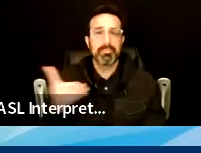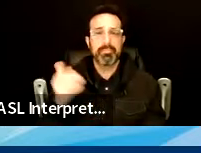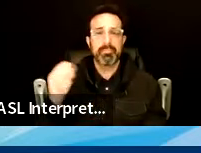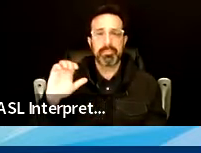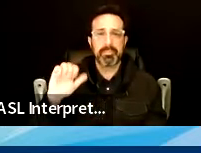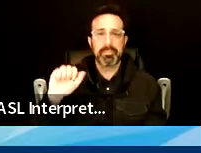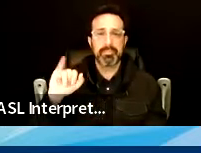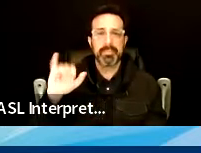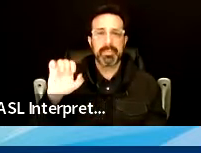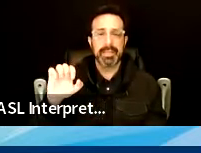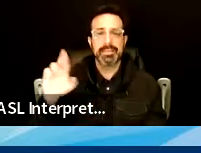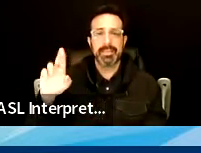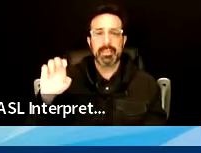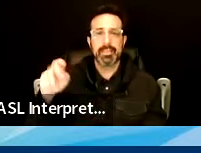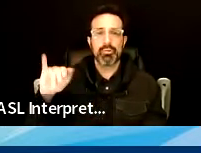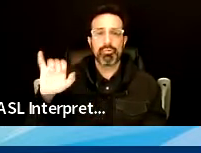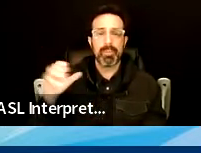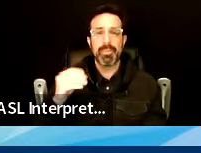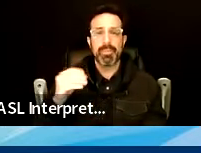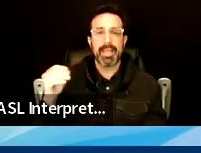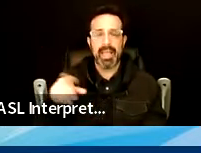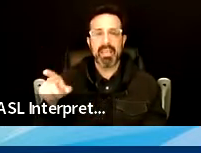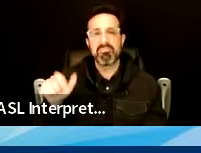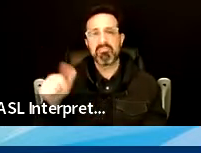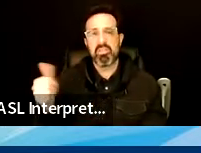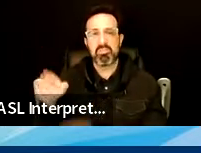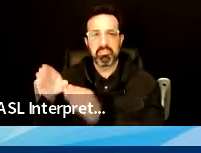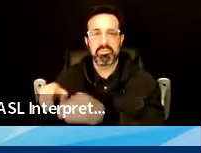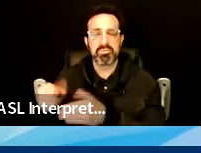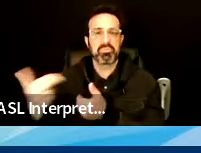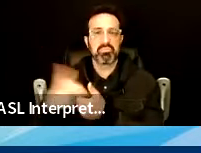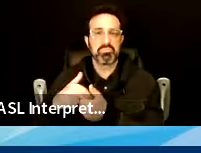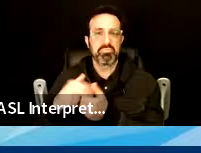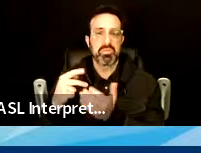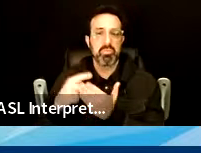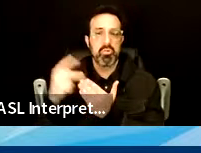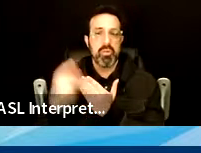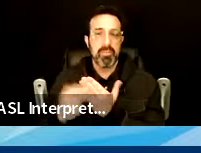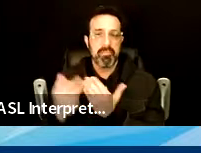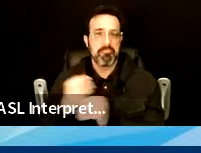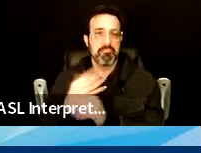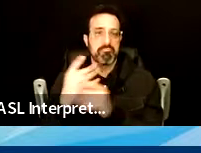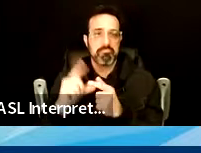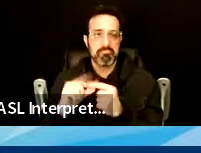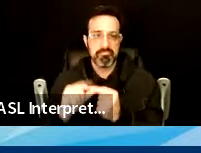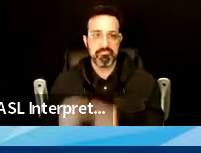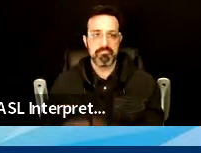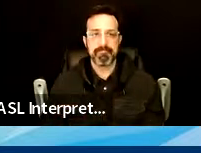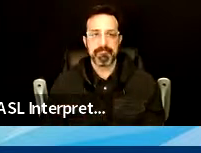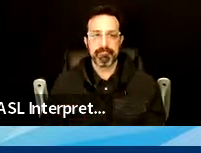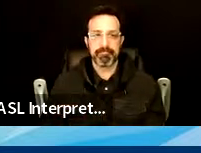liaison, and Haley Reff, our cultural resources program manager, to join us here virtually. Thank you.